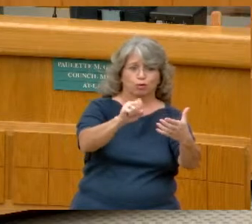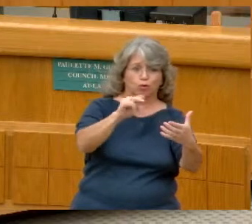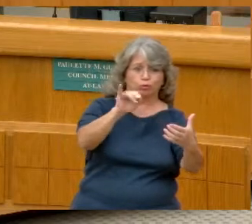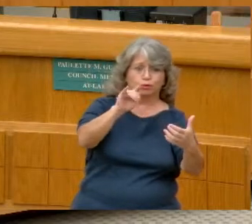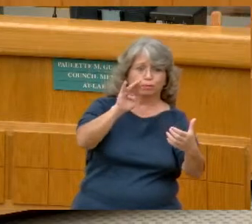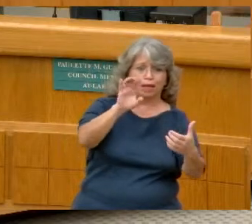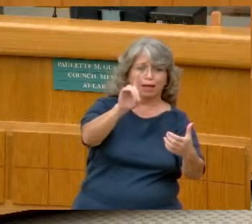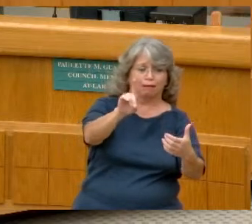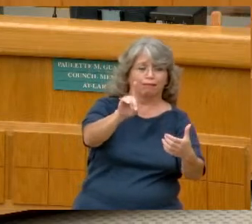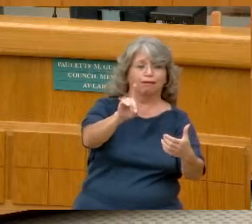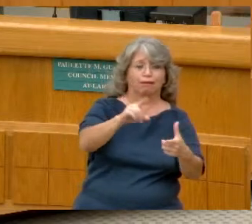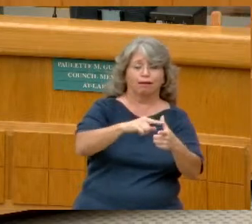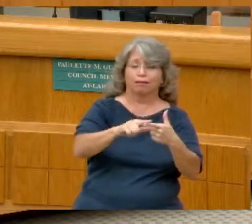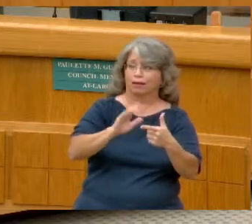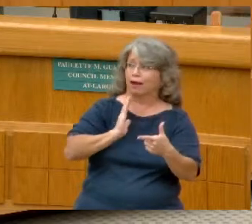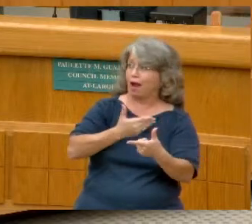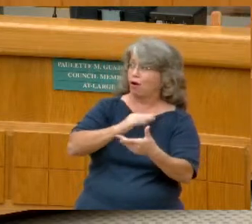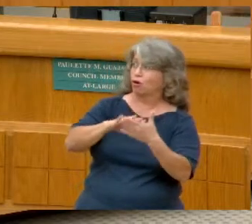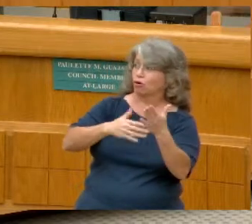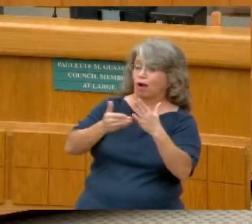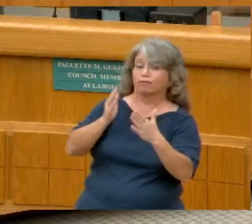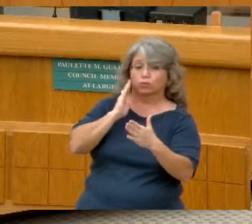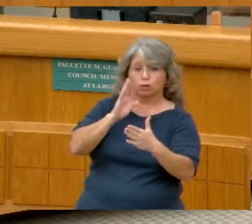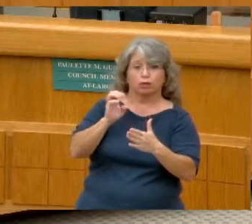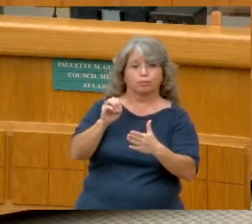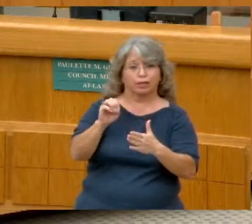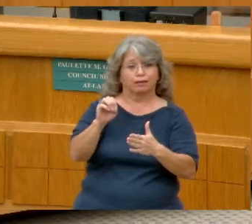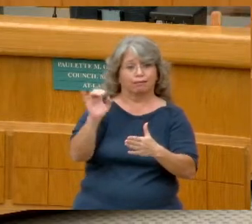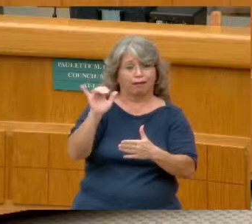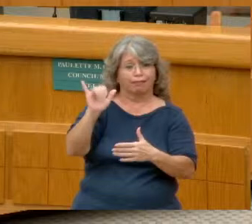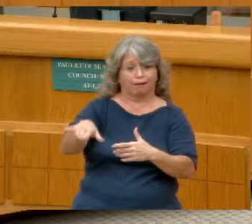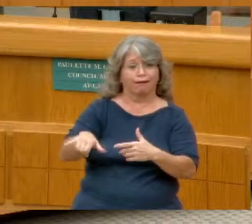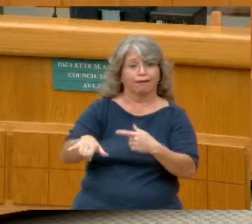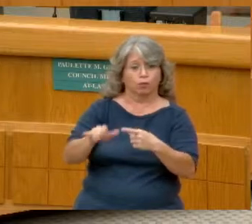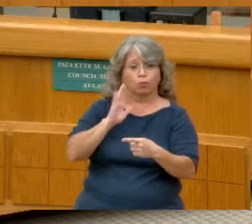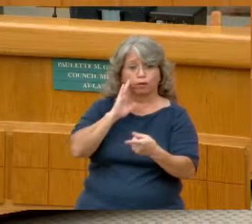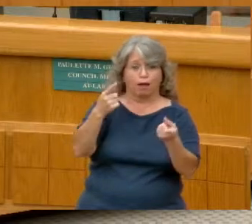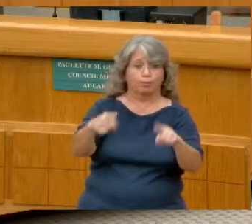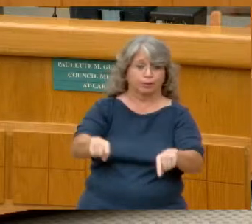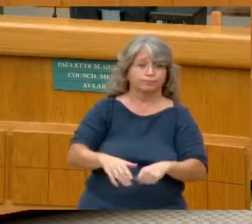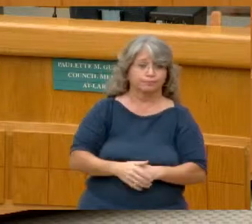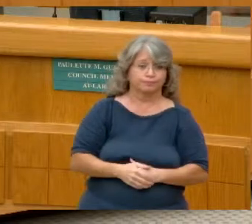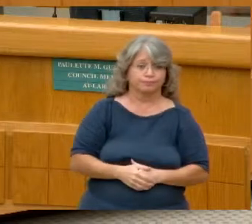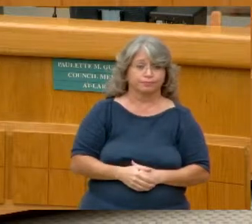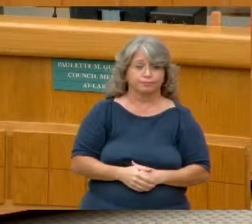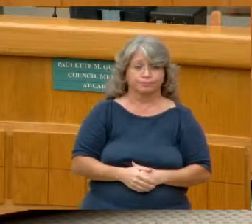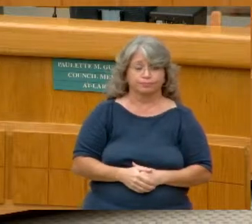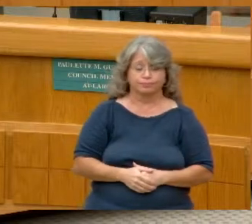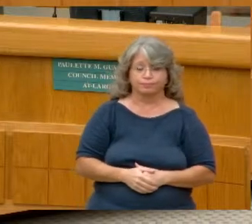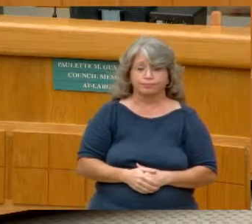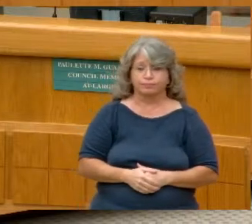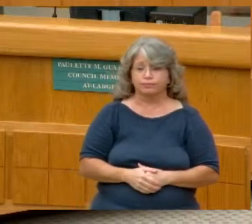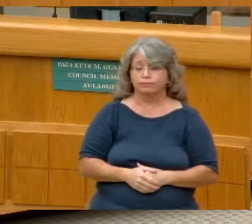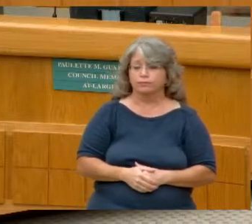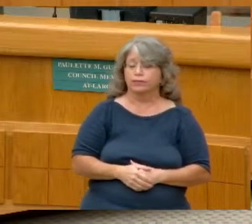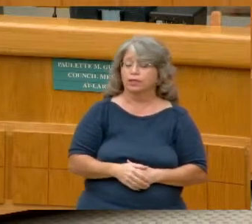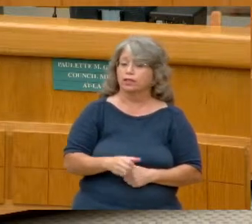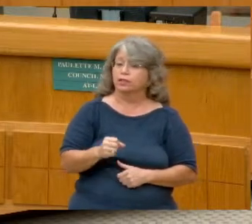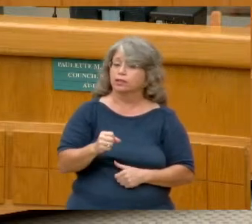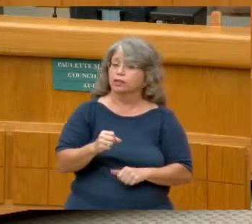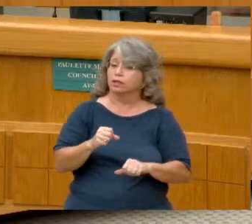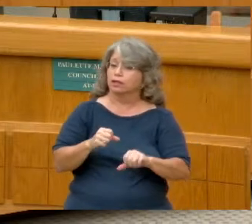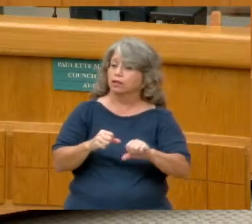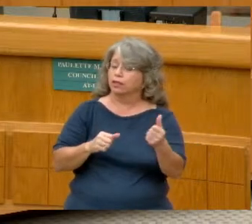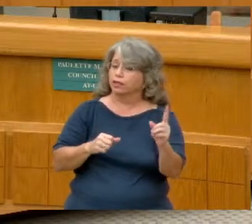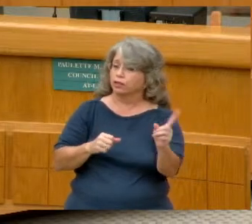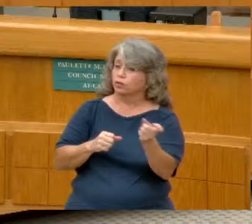what's going to happen, but something like that is going to happen. So along those same lines, and with the predicted